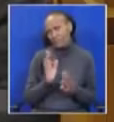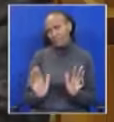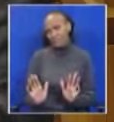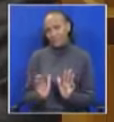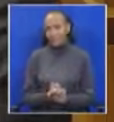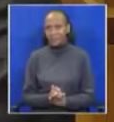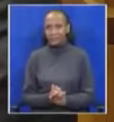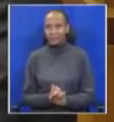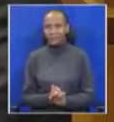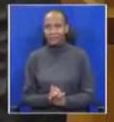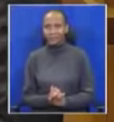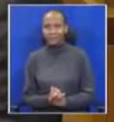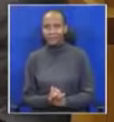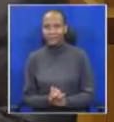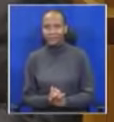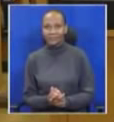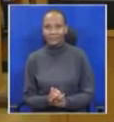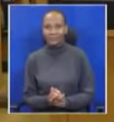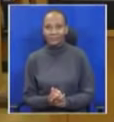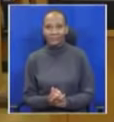talking.